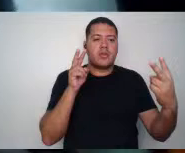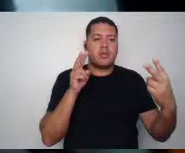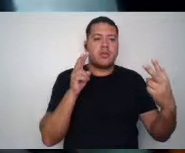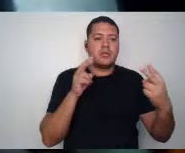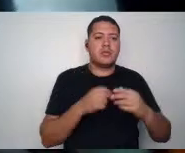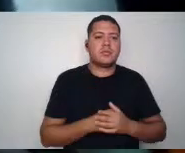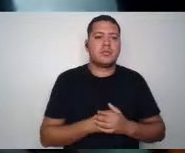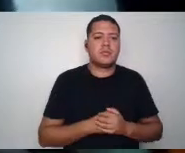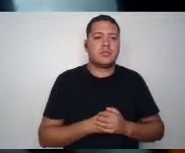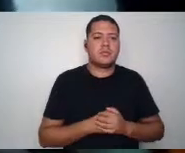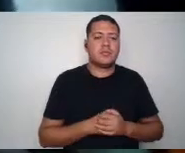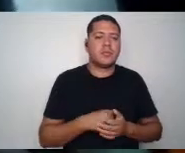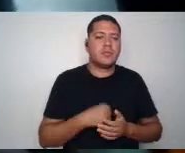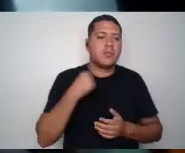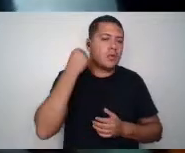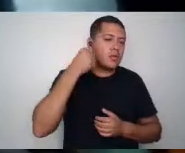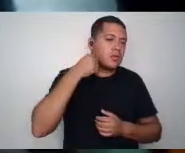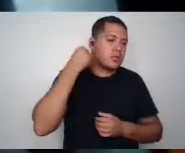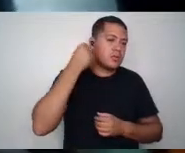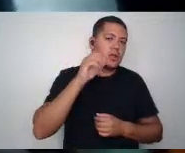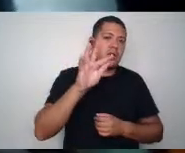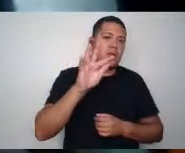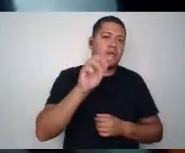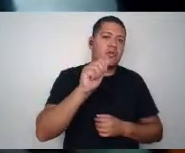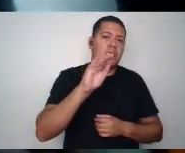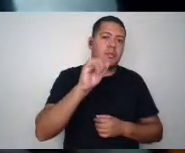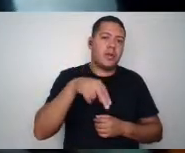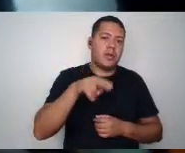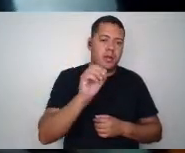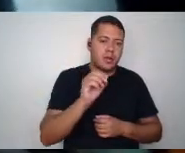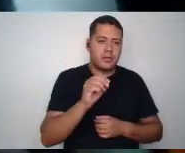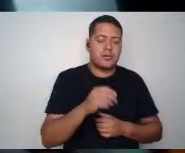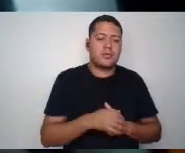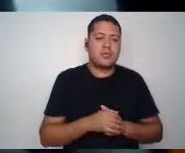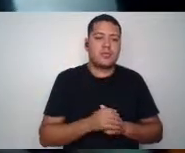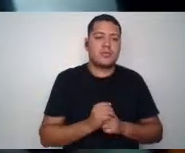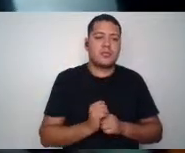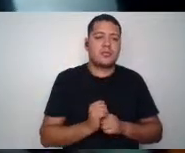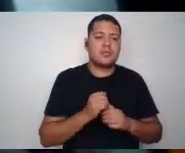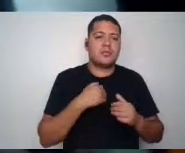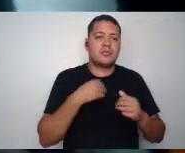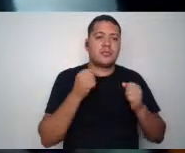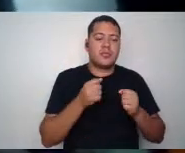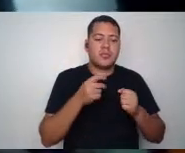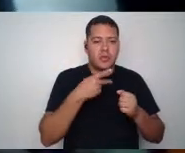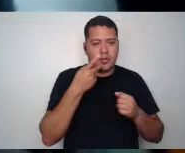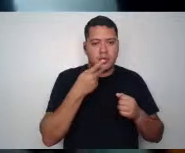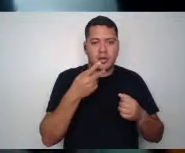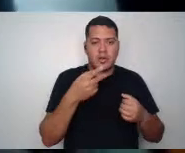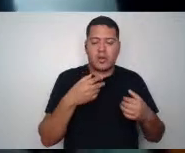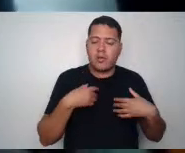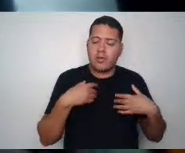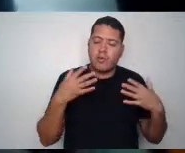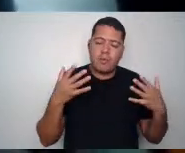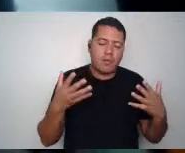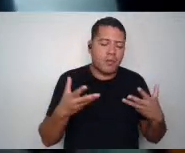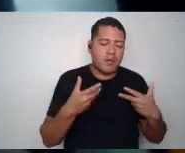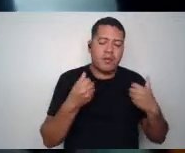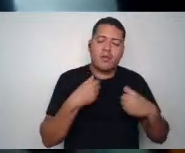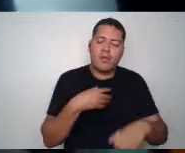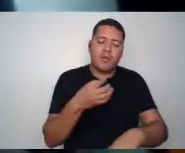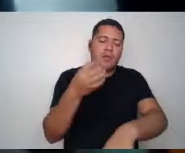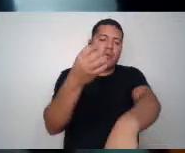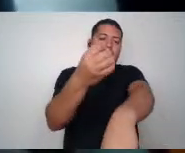colleagues in this virtual table, Senator Fabiano, and I would also like to say that I